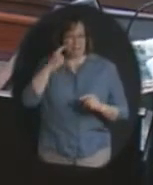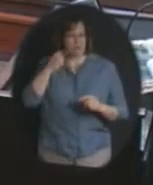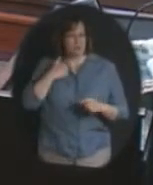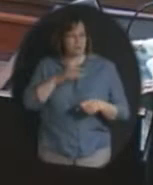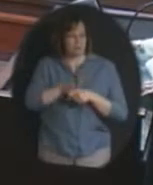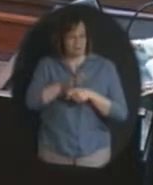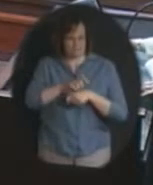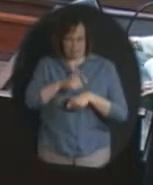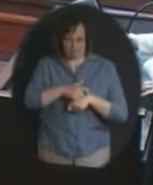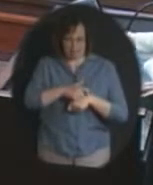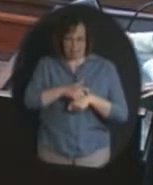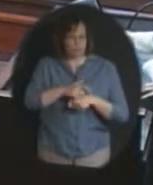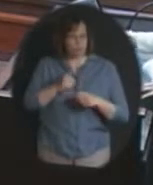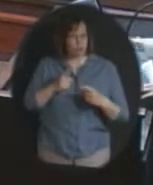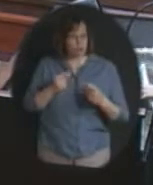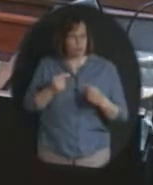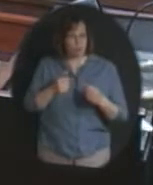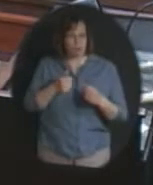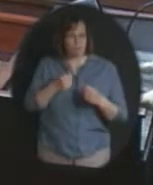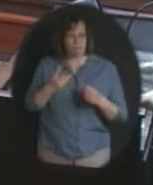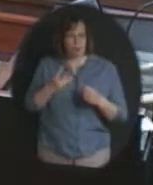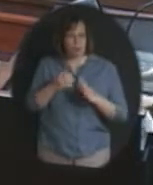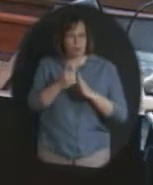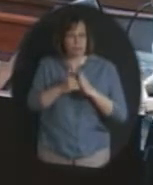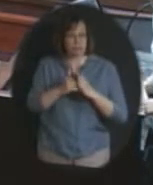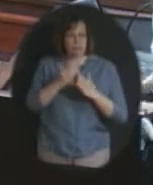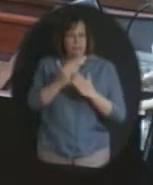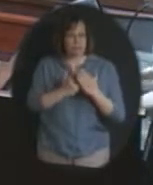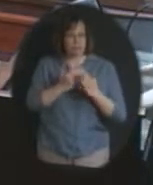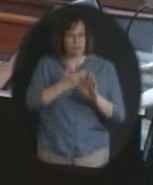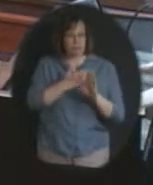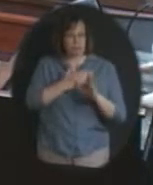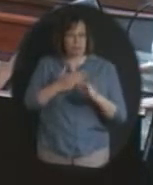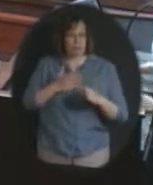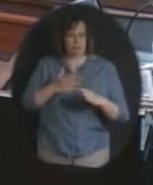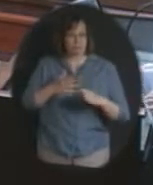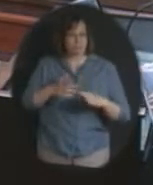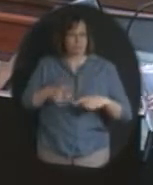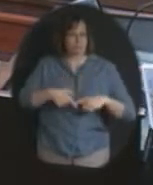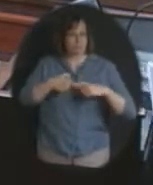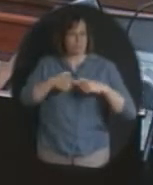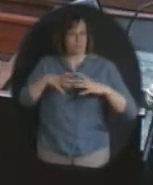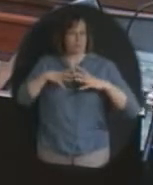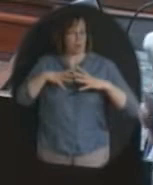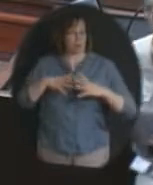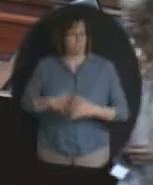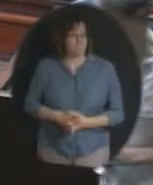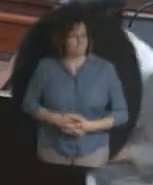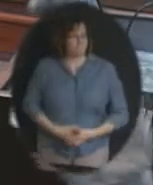have time to tackle a few agenda items before we take our comfort break.